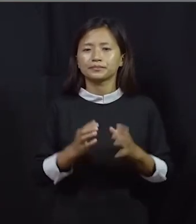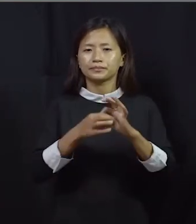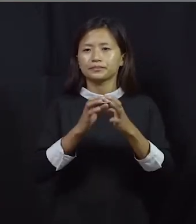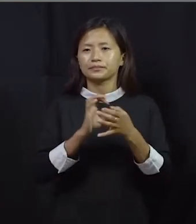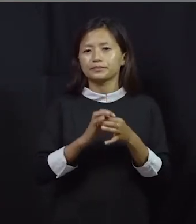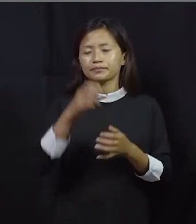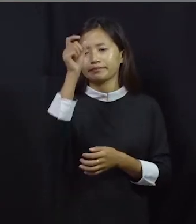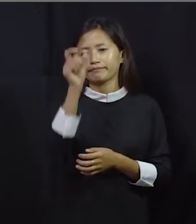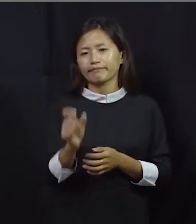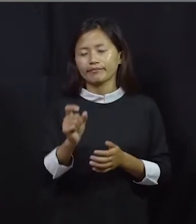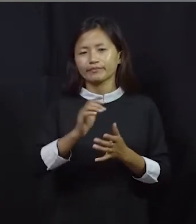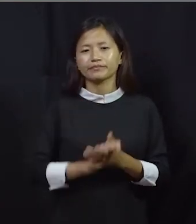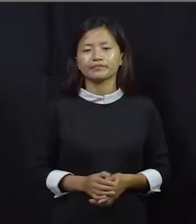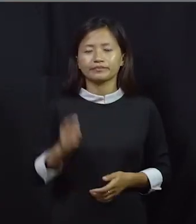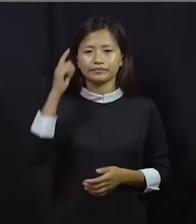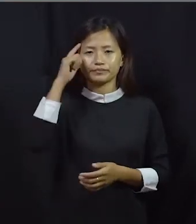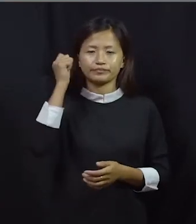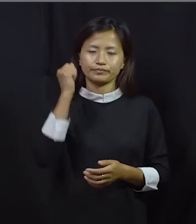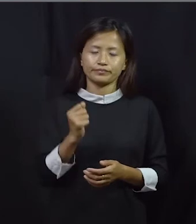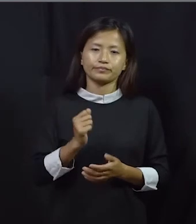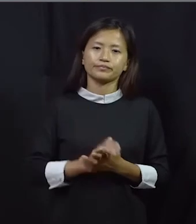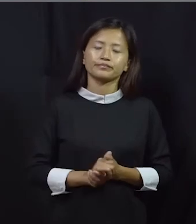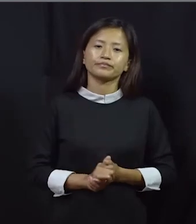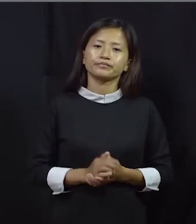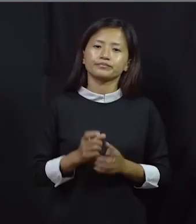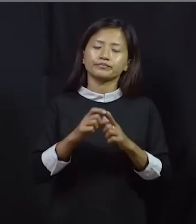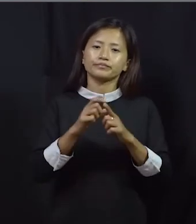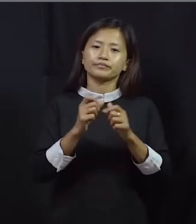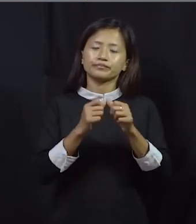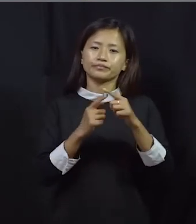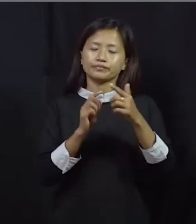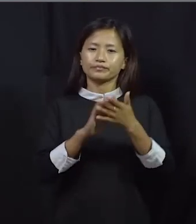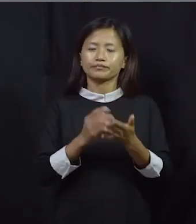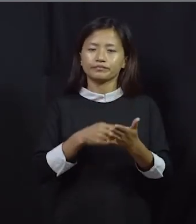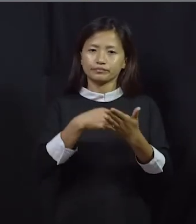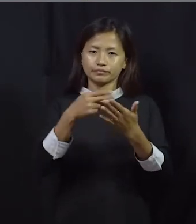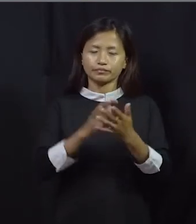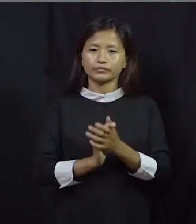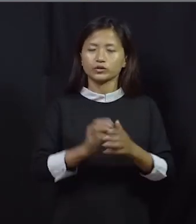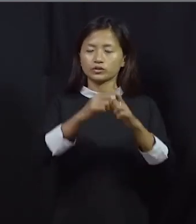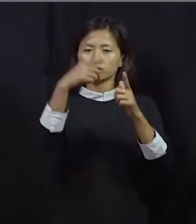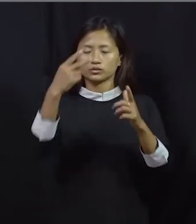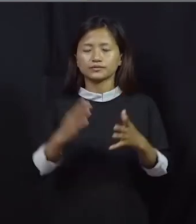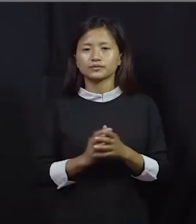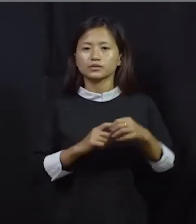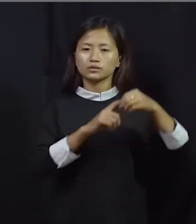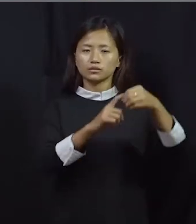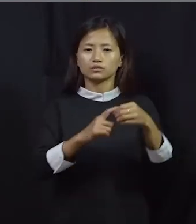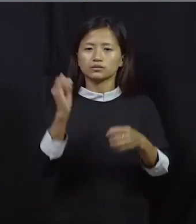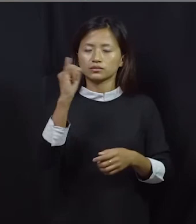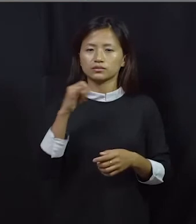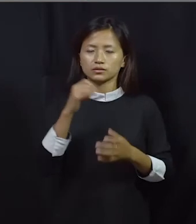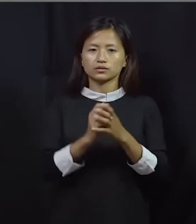partners. So you should remember that if the date of drawings are not given in the cushion, that means 6